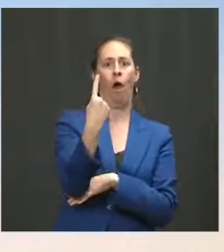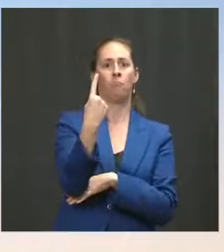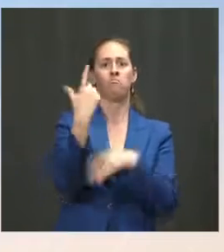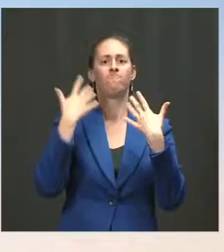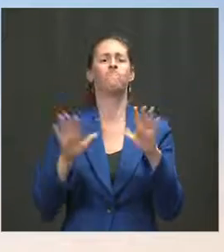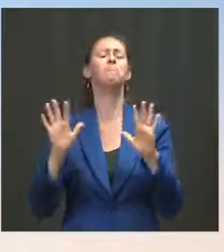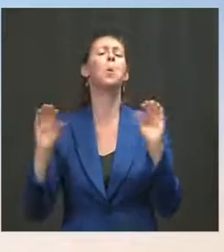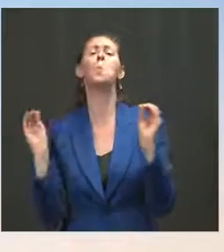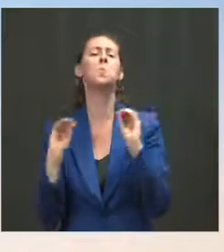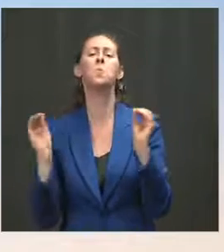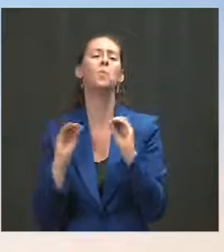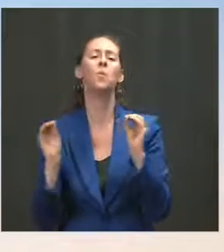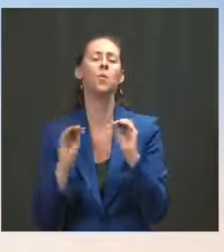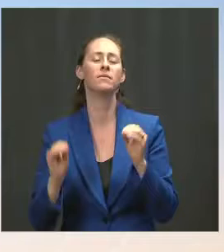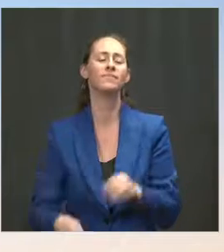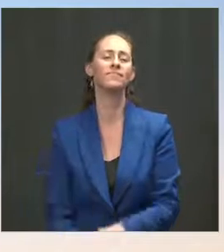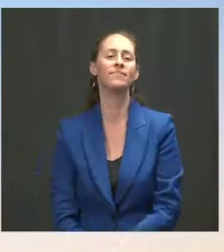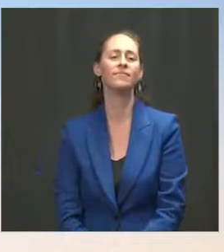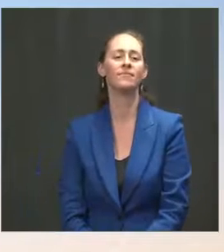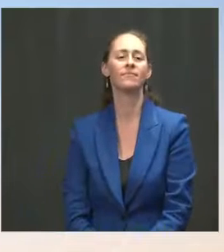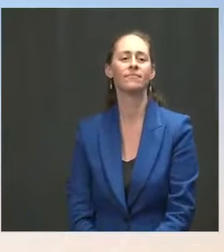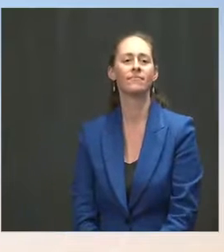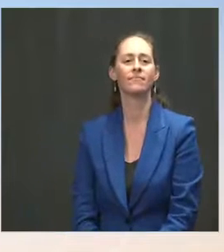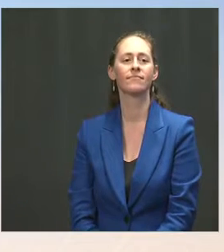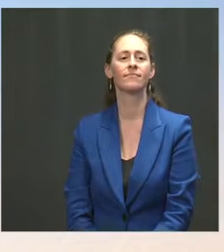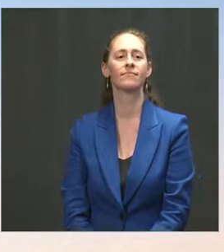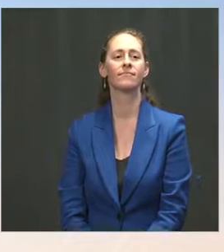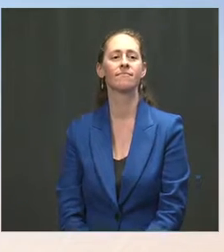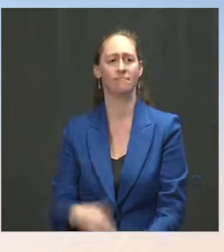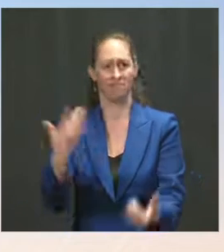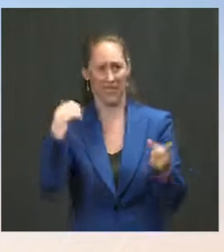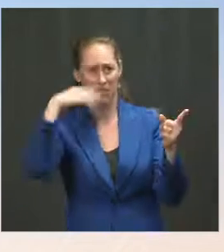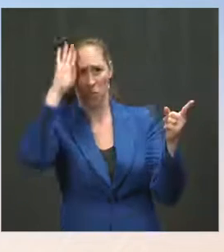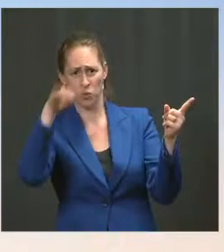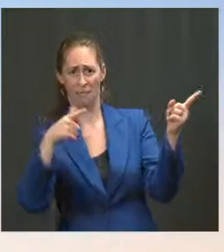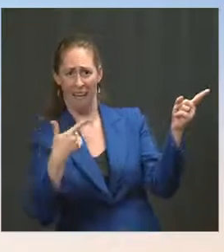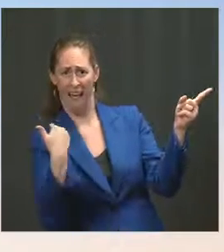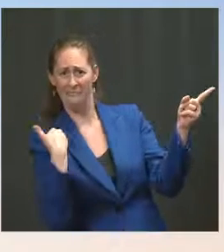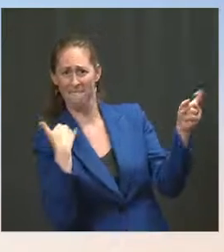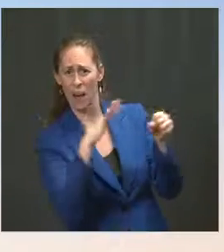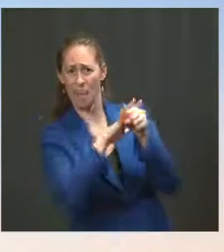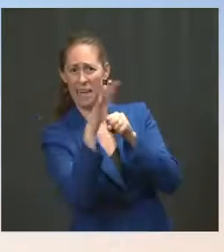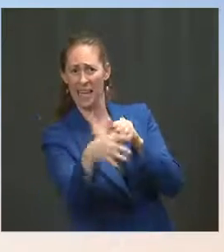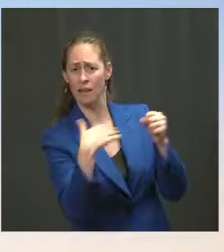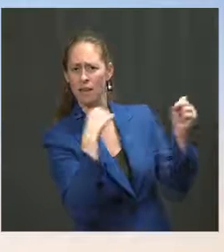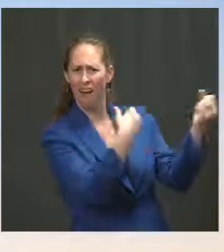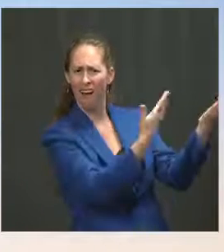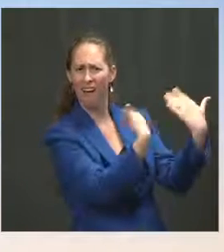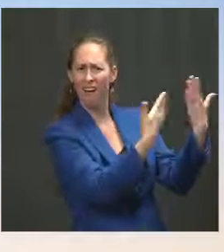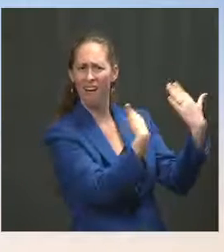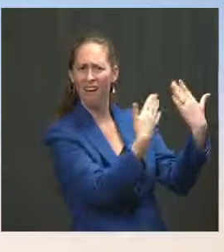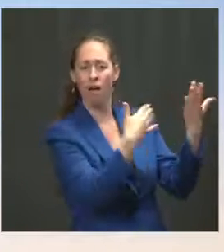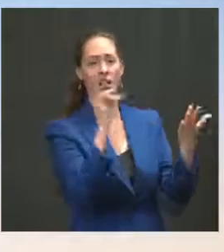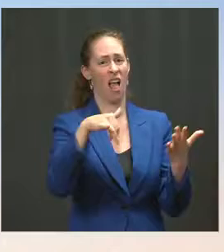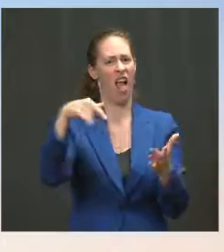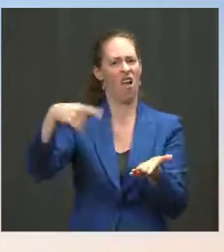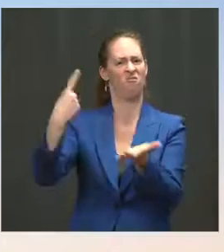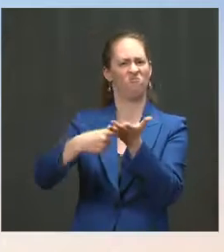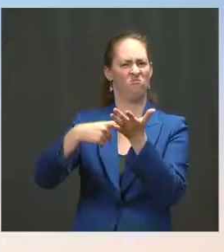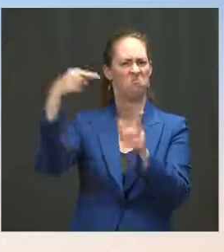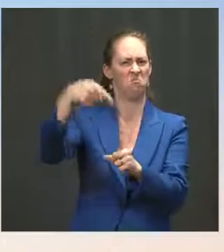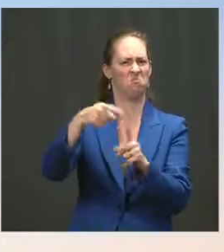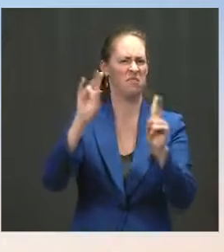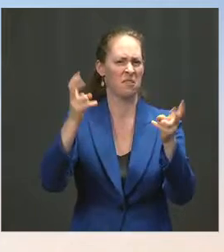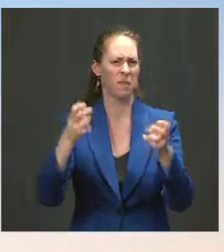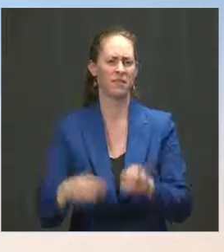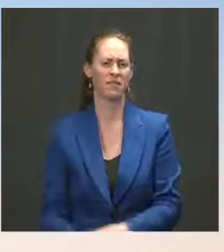know that they have supply that's available that can be accessed, and that's what we're really referring to here. One other foreign policy question. Is the White House